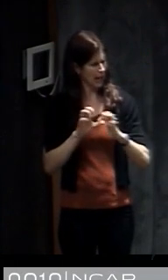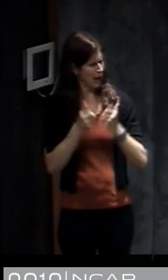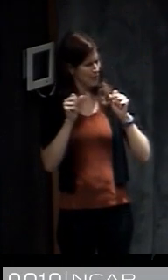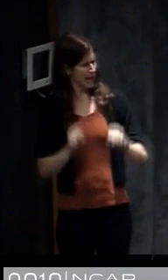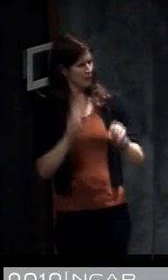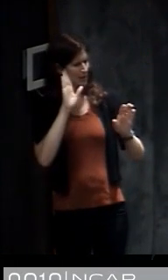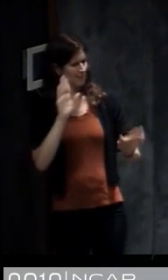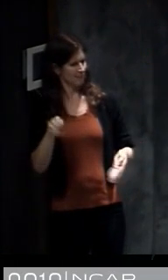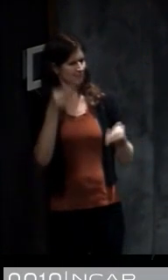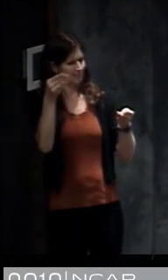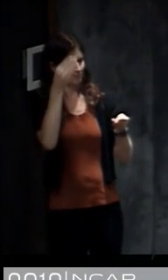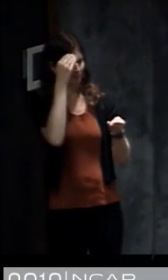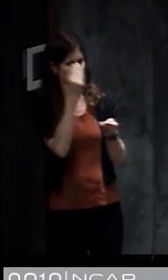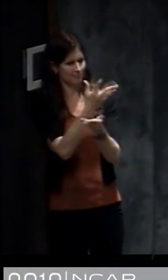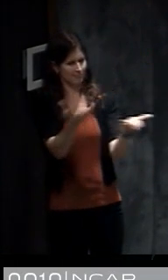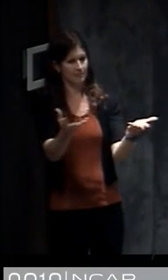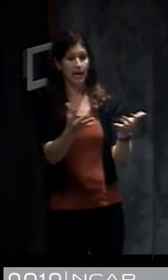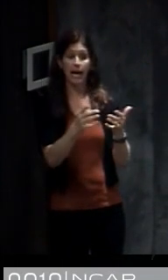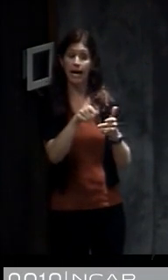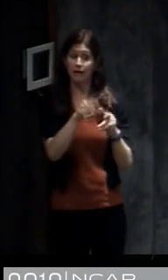information to people in a way they can understand?